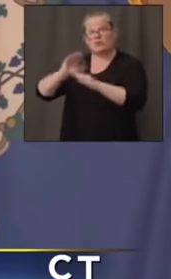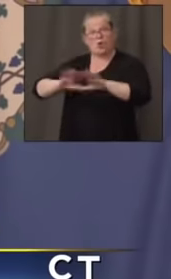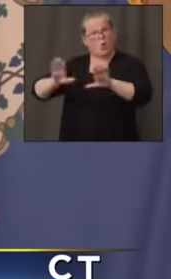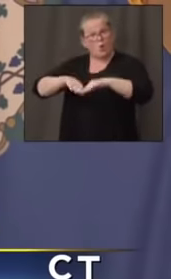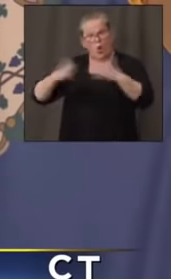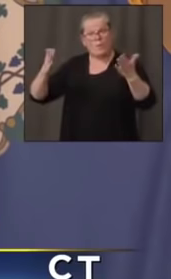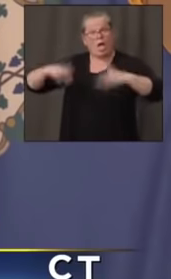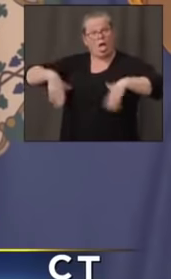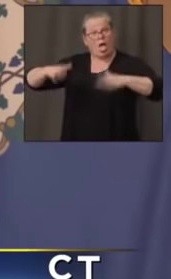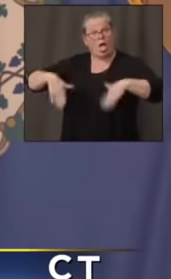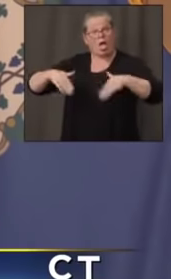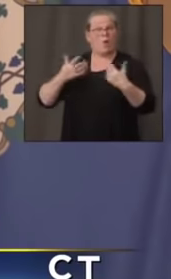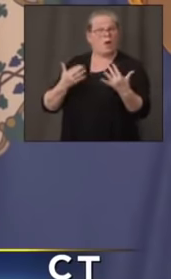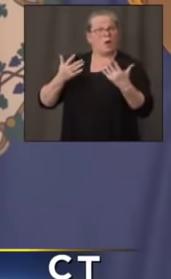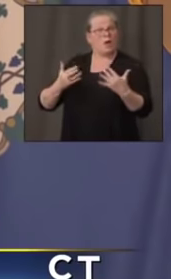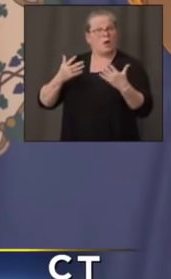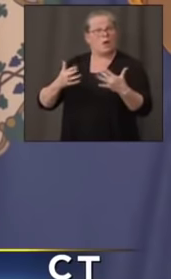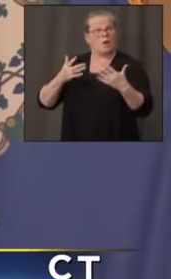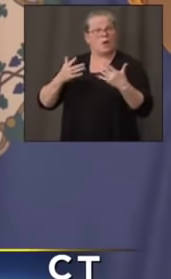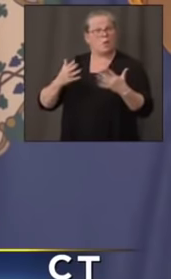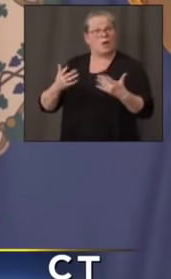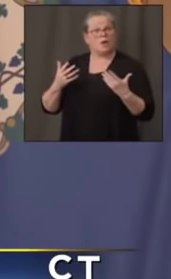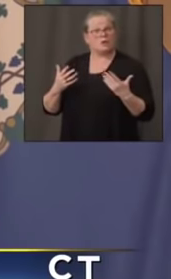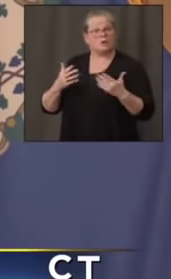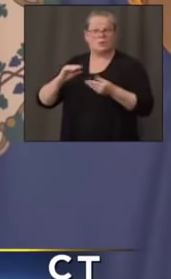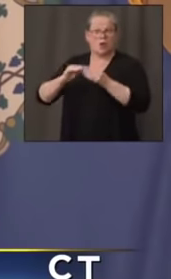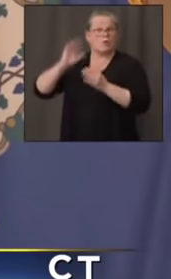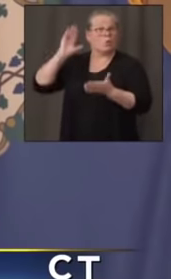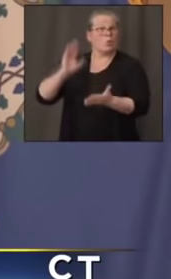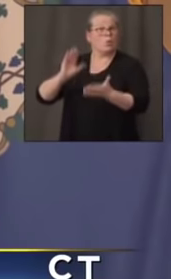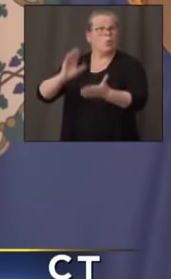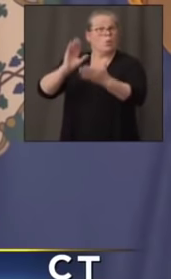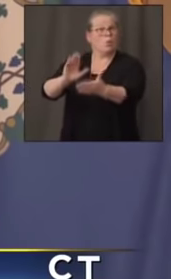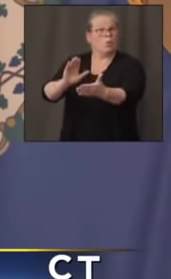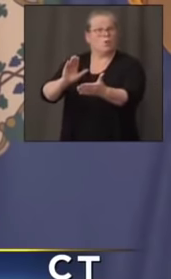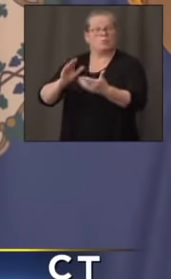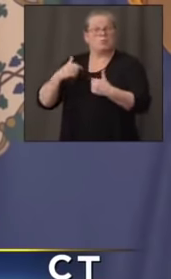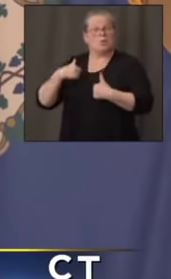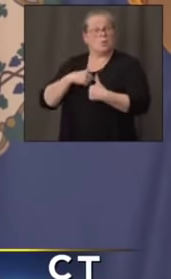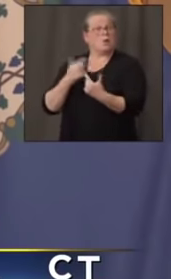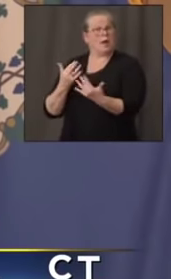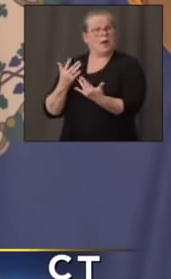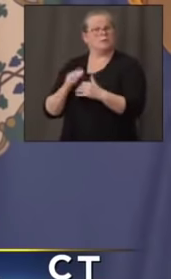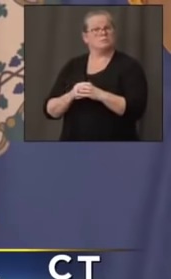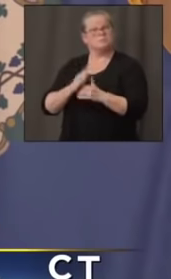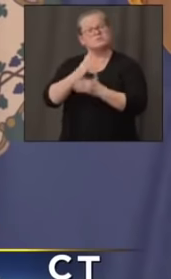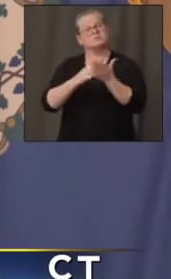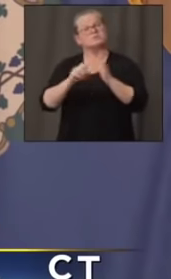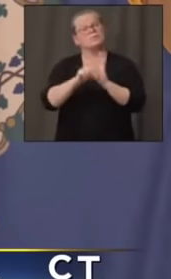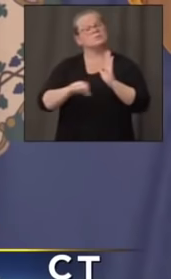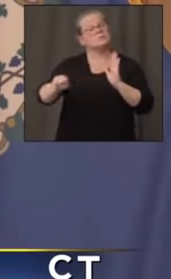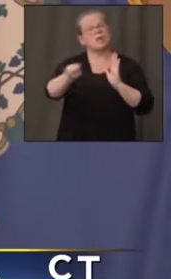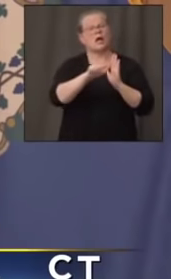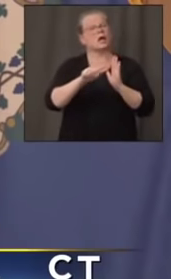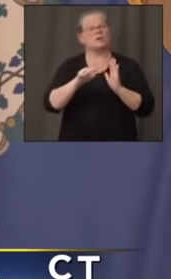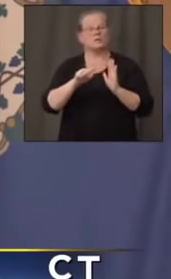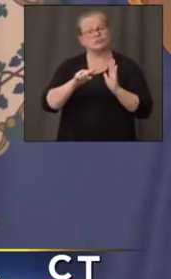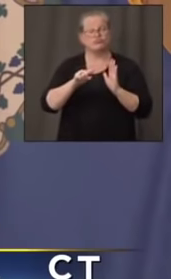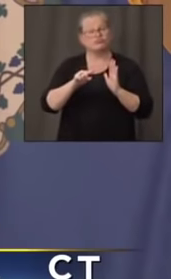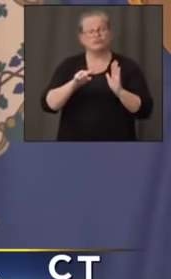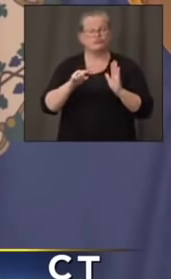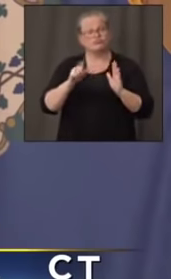days. And I think some states, let's say, got a little ahead of the curve and opened too early. And I think that was a